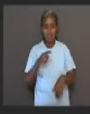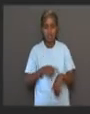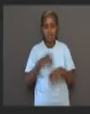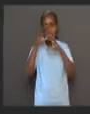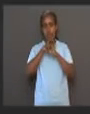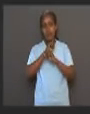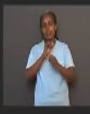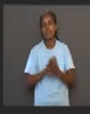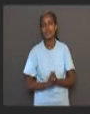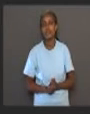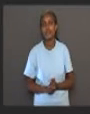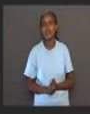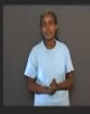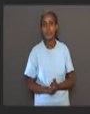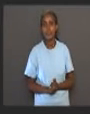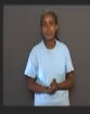Time's up!